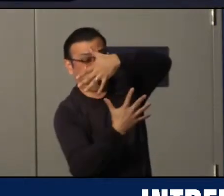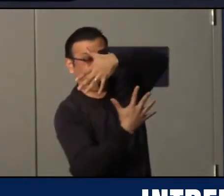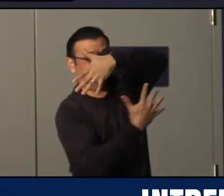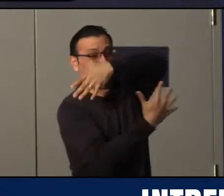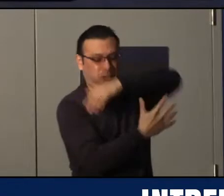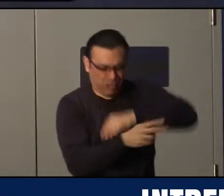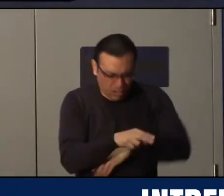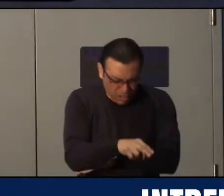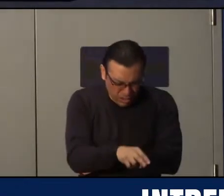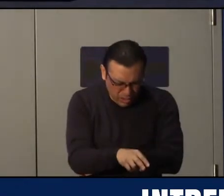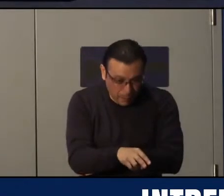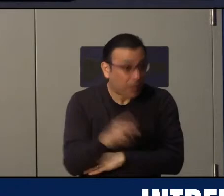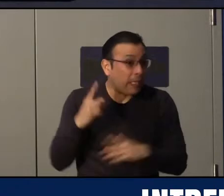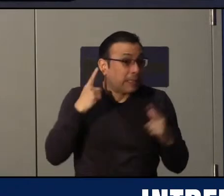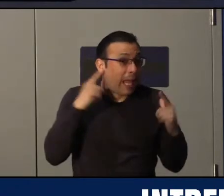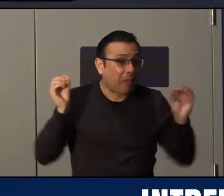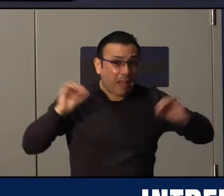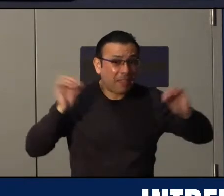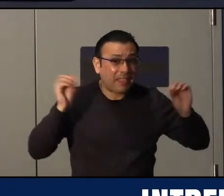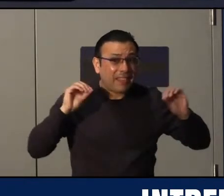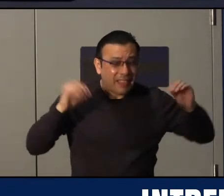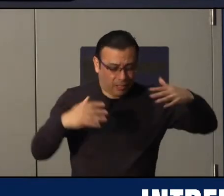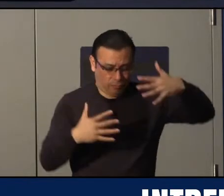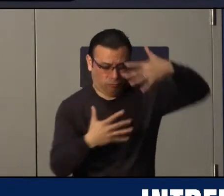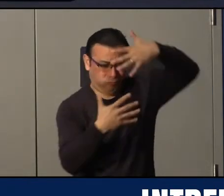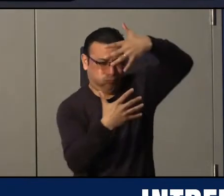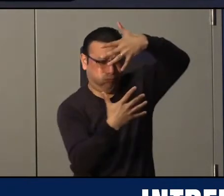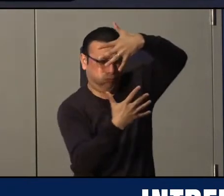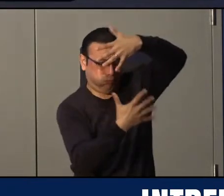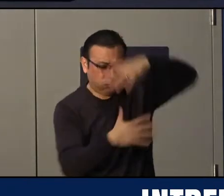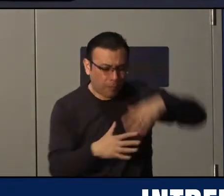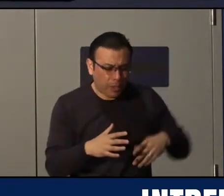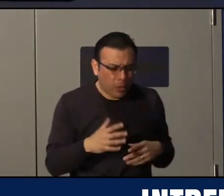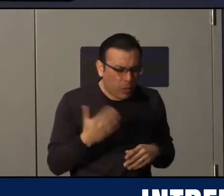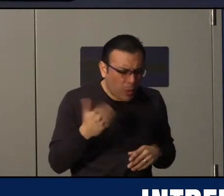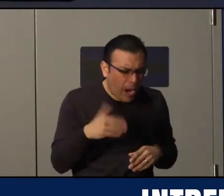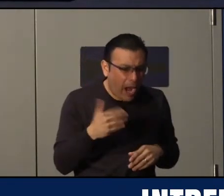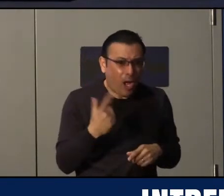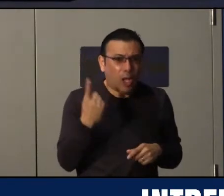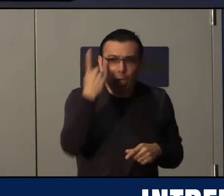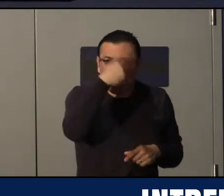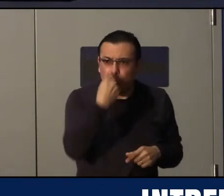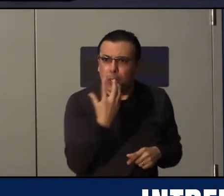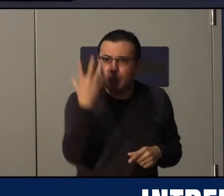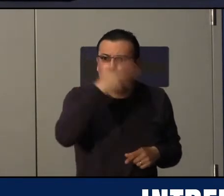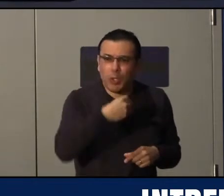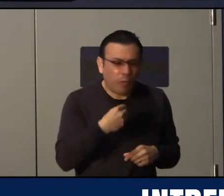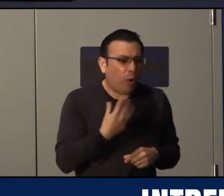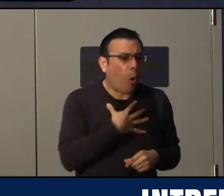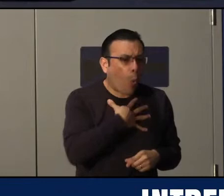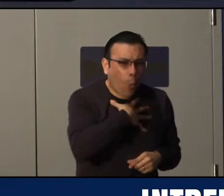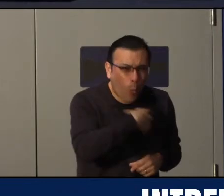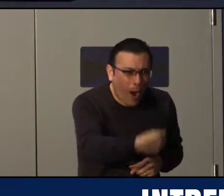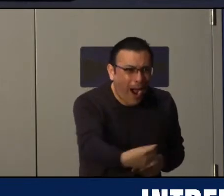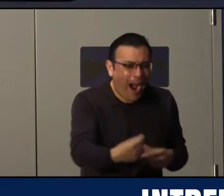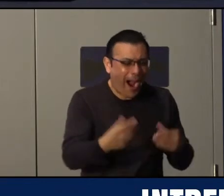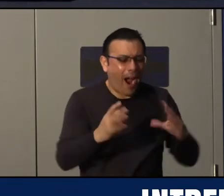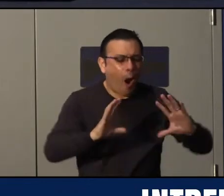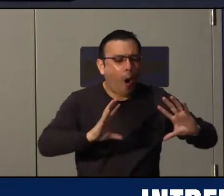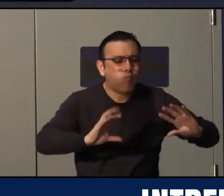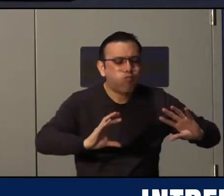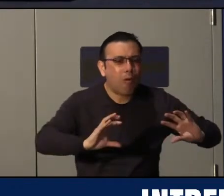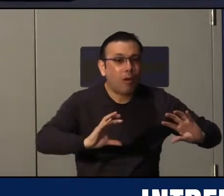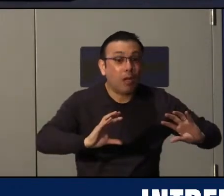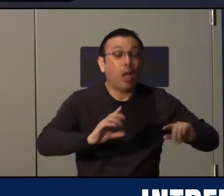button on it. It's the weirdest thing. And you're seeing this fluffy, white, gorgeous thing. And then in your brain, you're like, man, I know my friends in Florida are